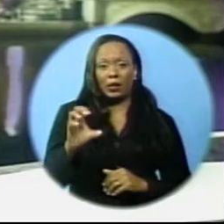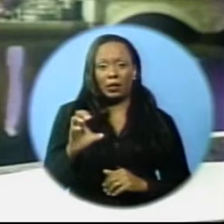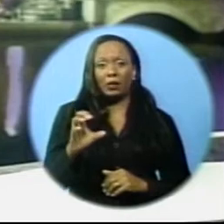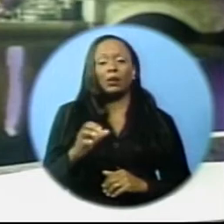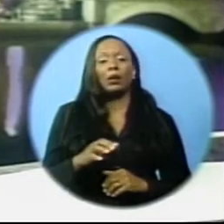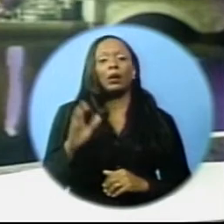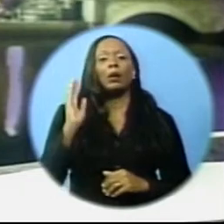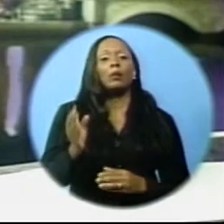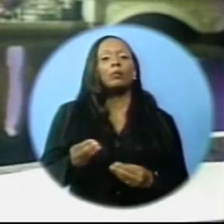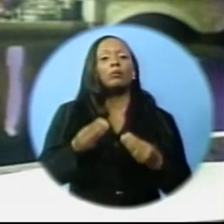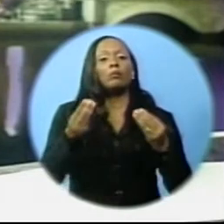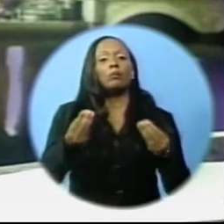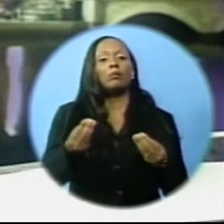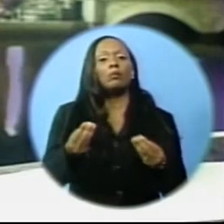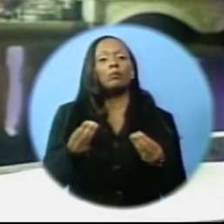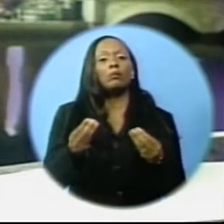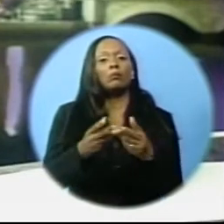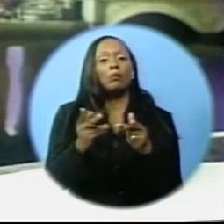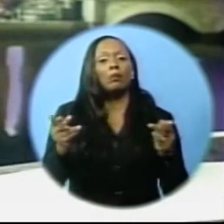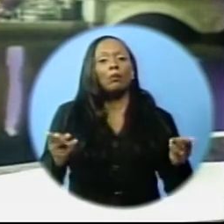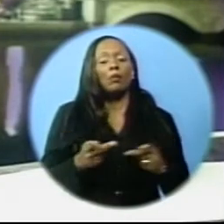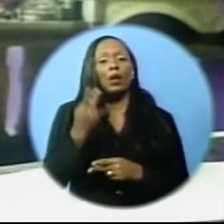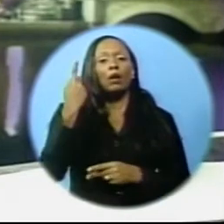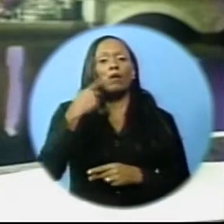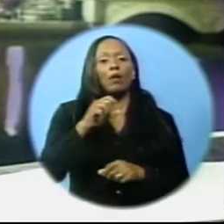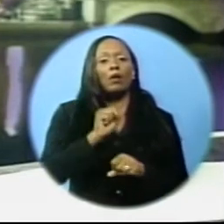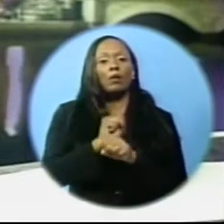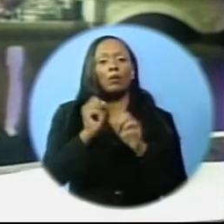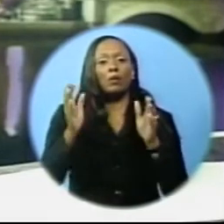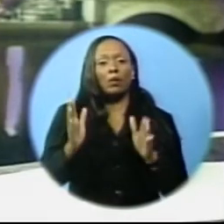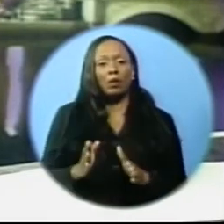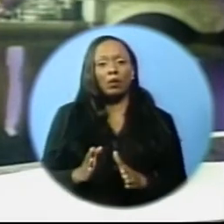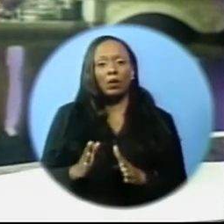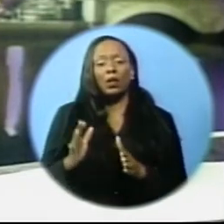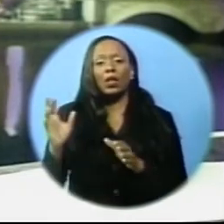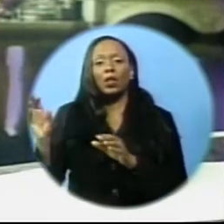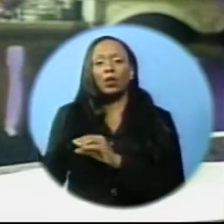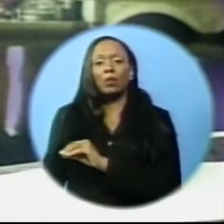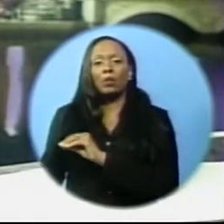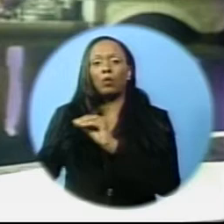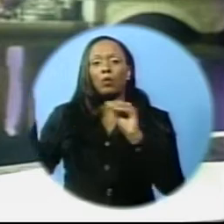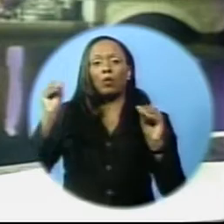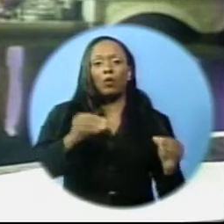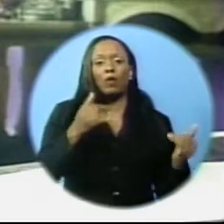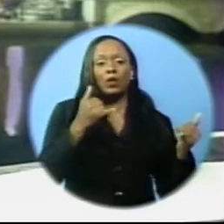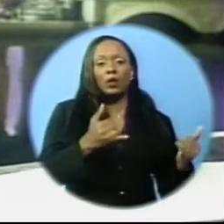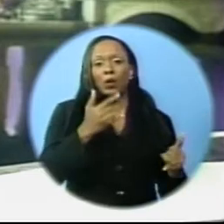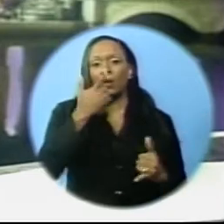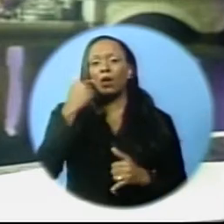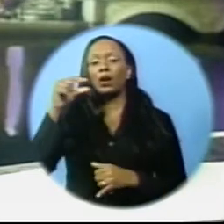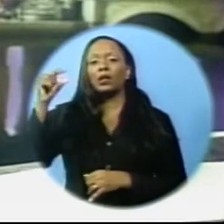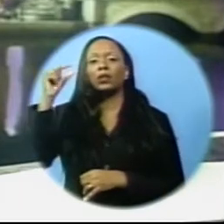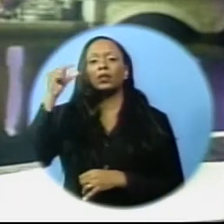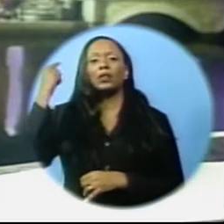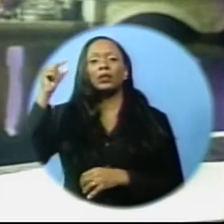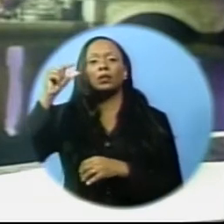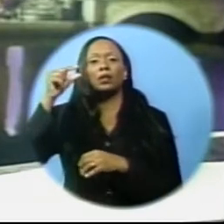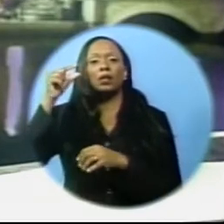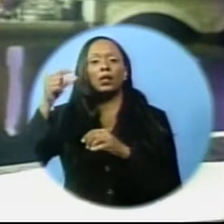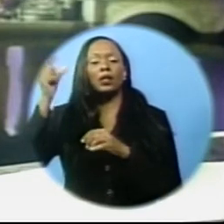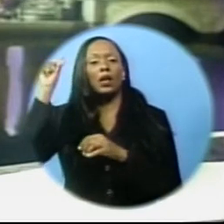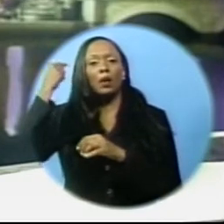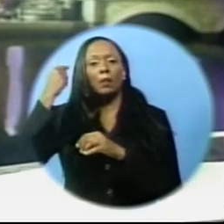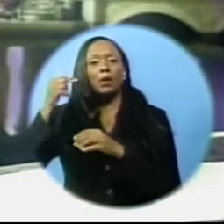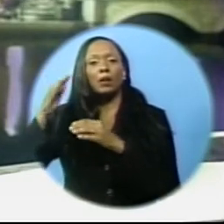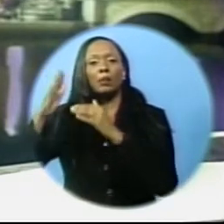provide accommodation for public sector employees who occupy government headquarters as that building is being